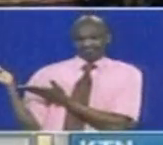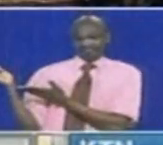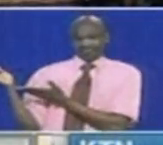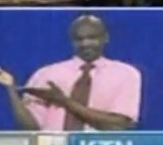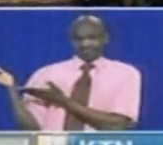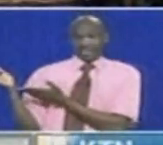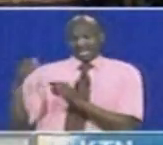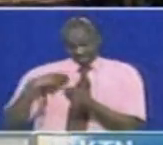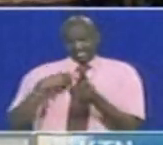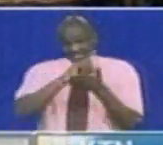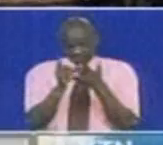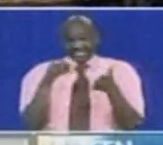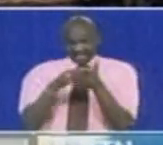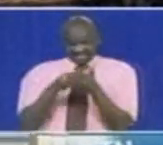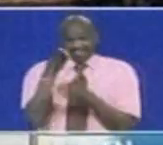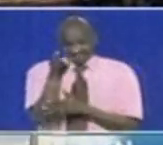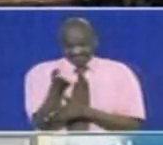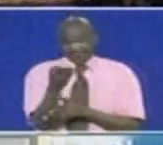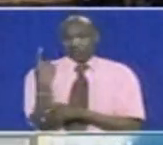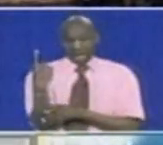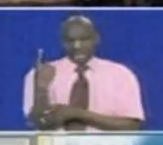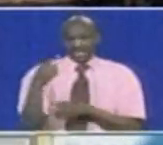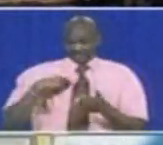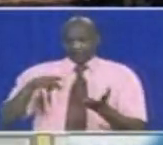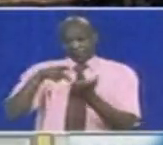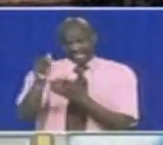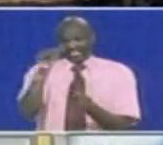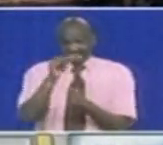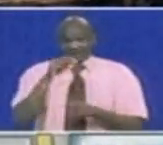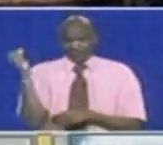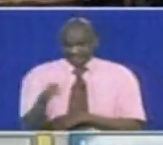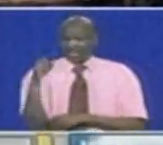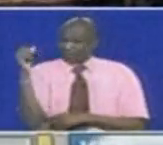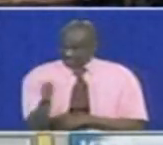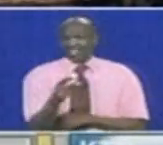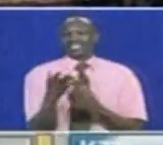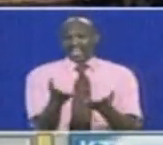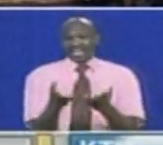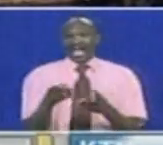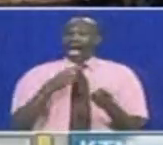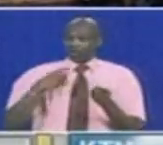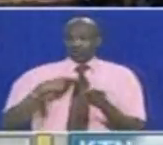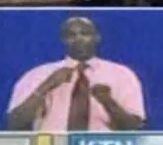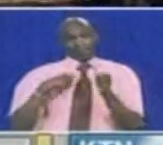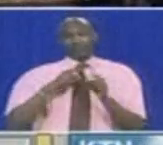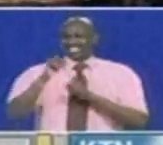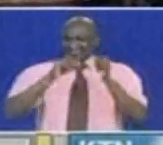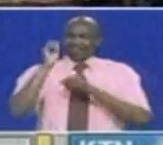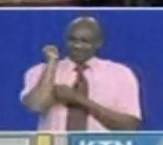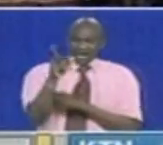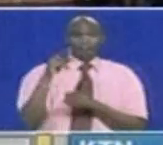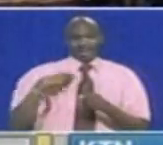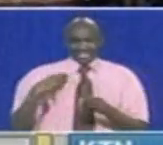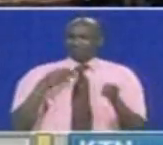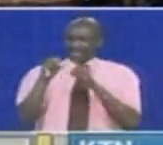fit speed governors on their vehicles, pay drivers a monthly basic salary, and long-distance owners to have a fleet